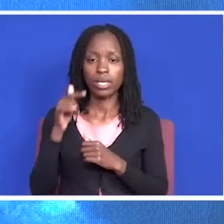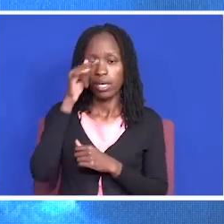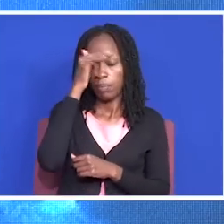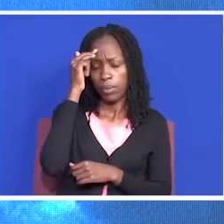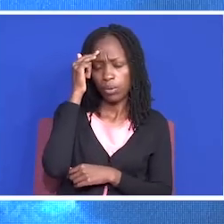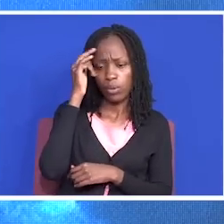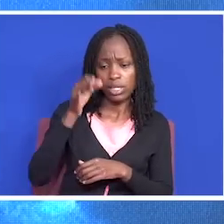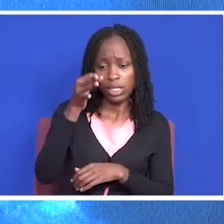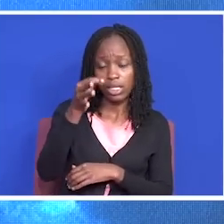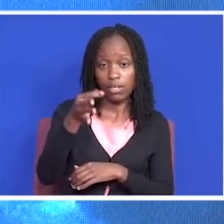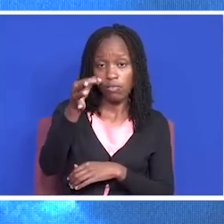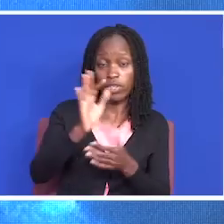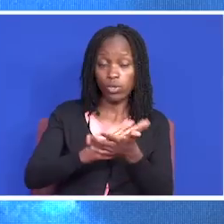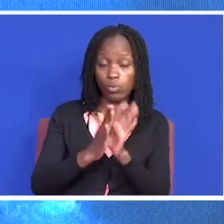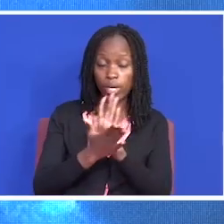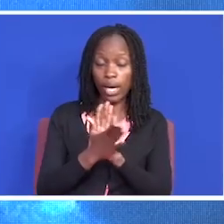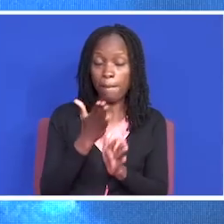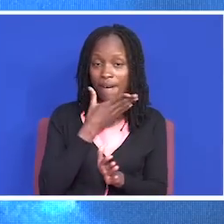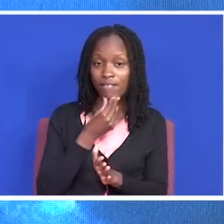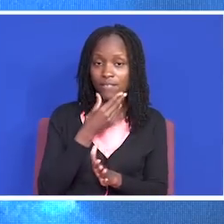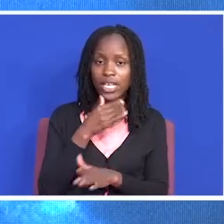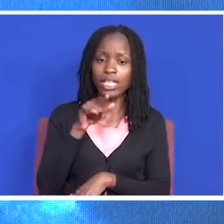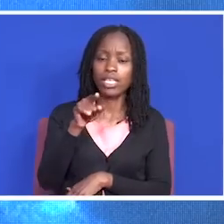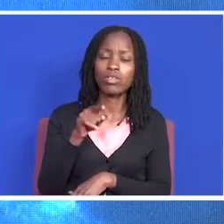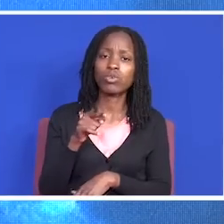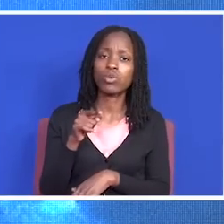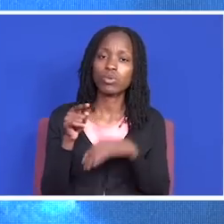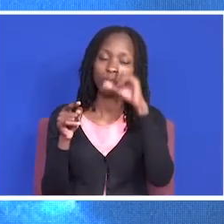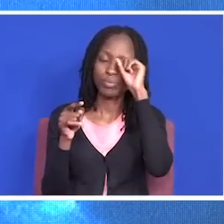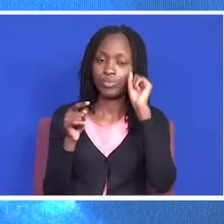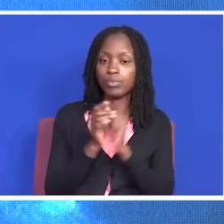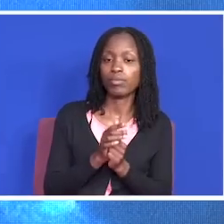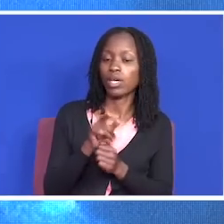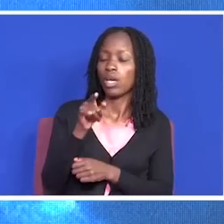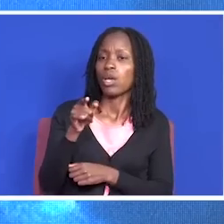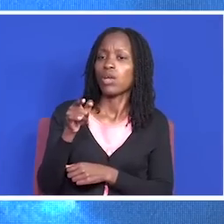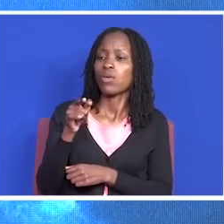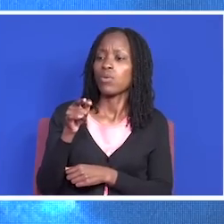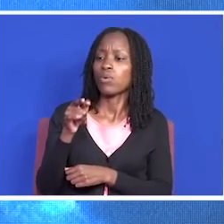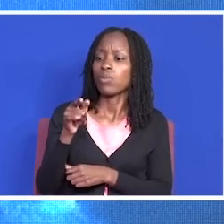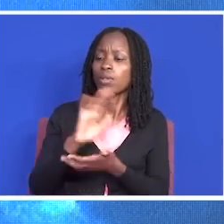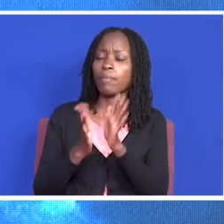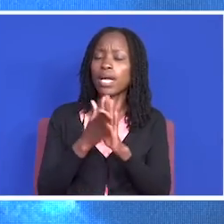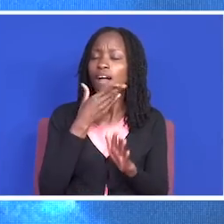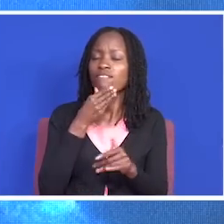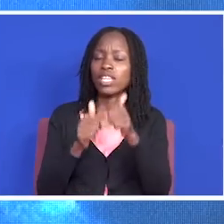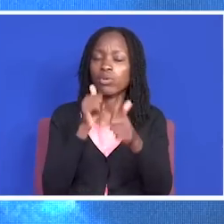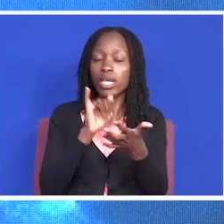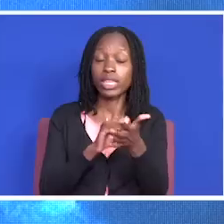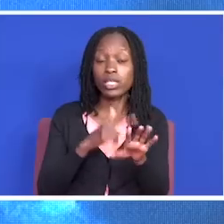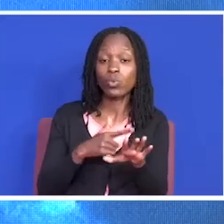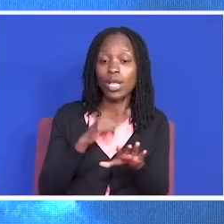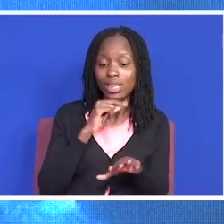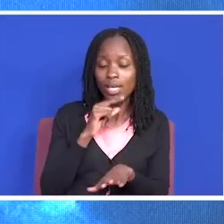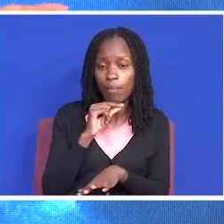of these days you are going to become a father, what kind of a man are you going to be? That's when the boys